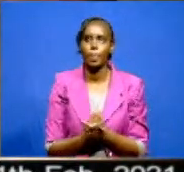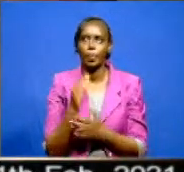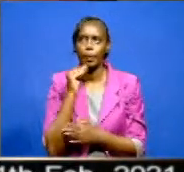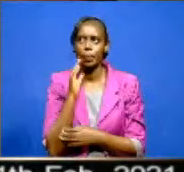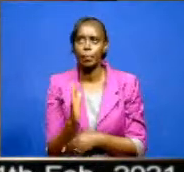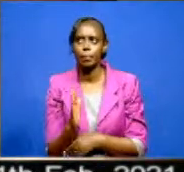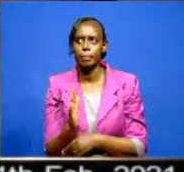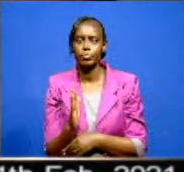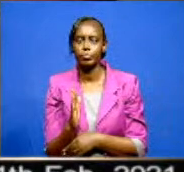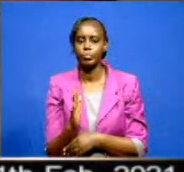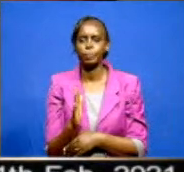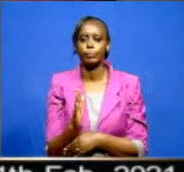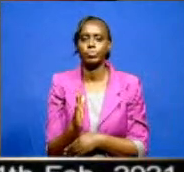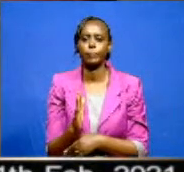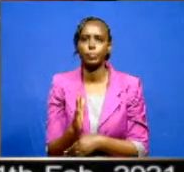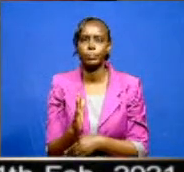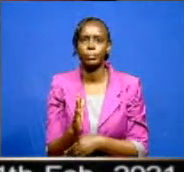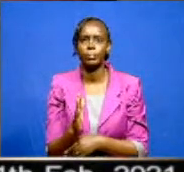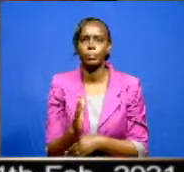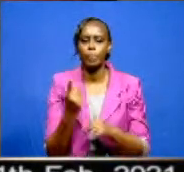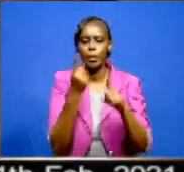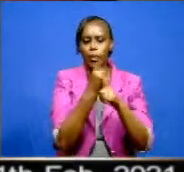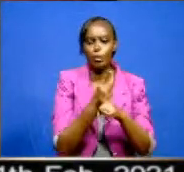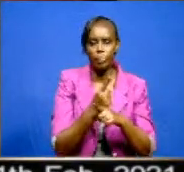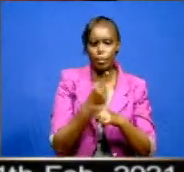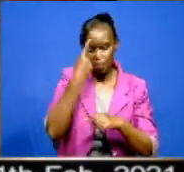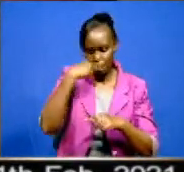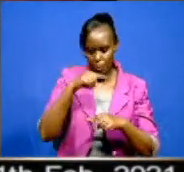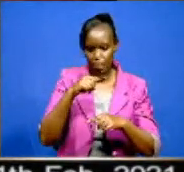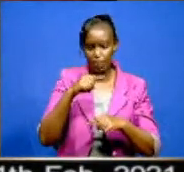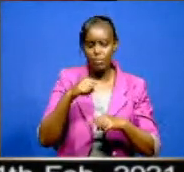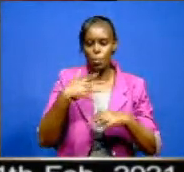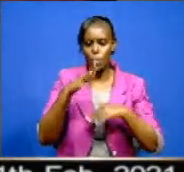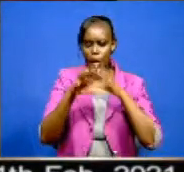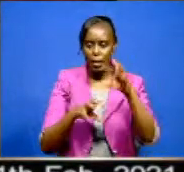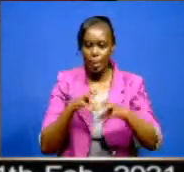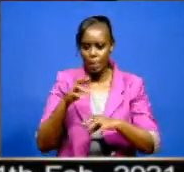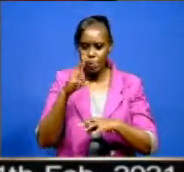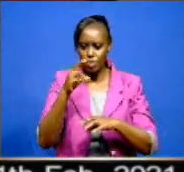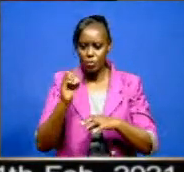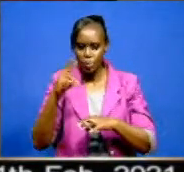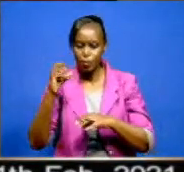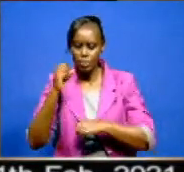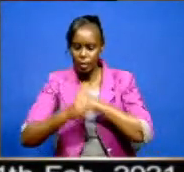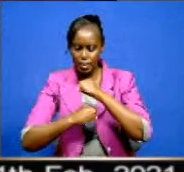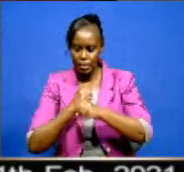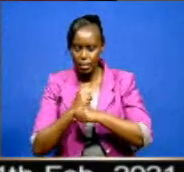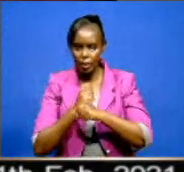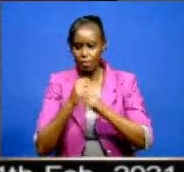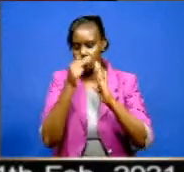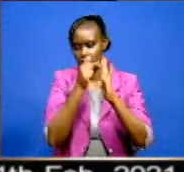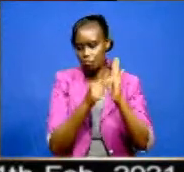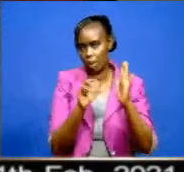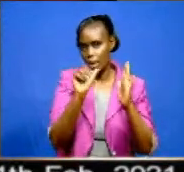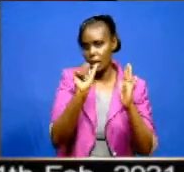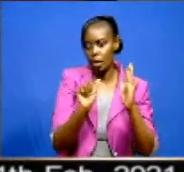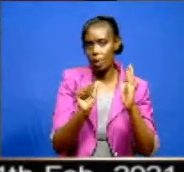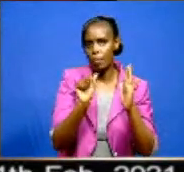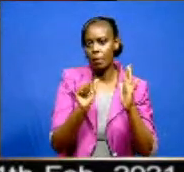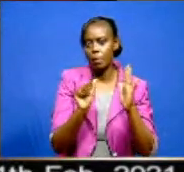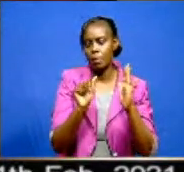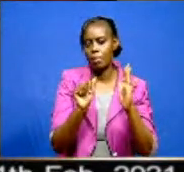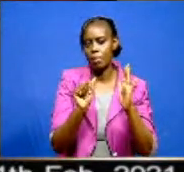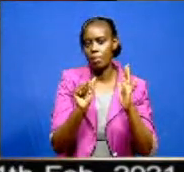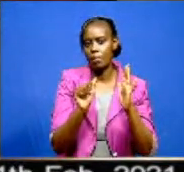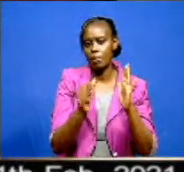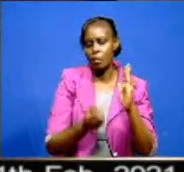Speaker, the key features of the Wildlife Policy 2020 include the following. A, provision